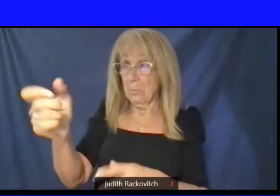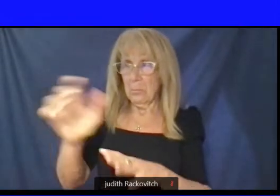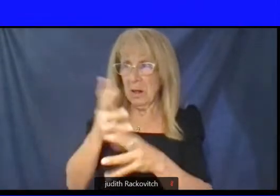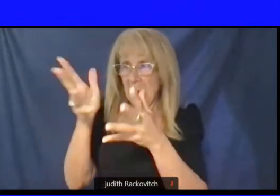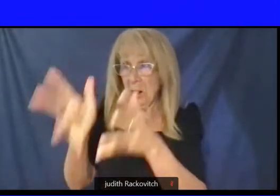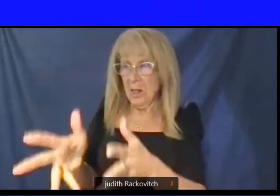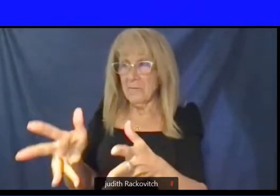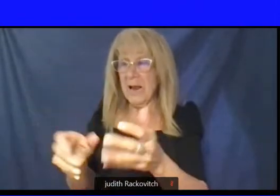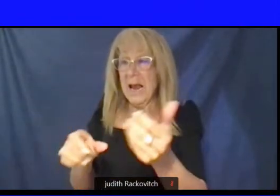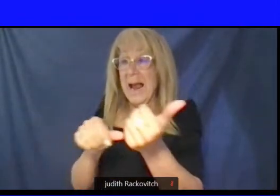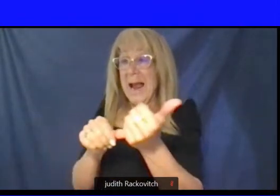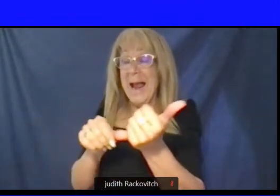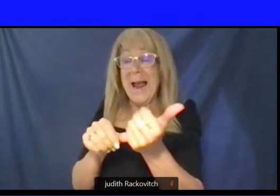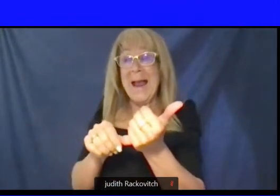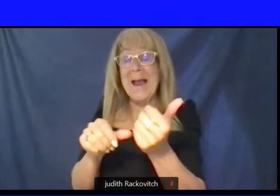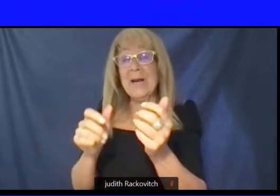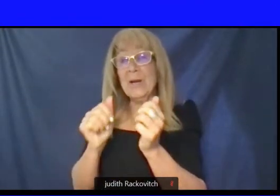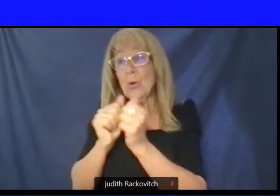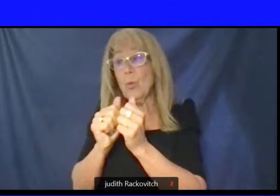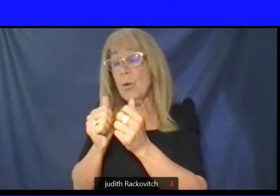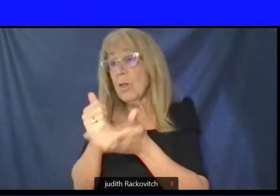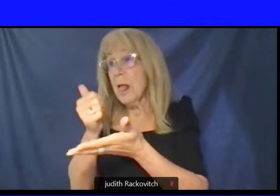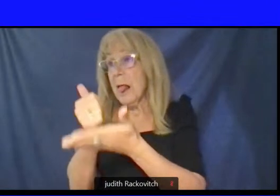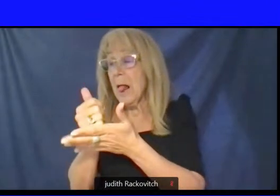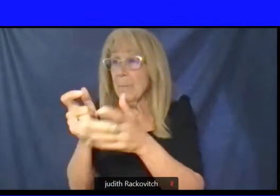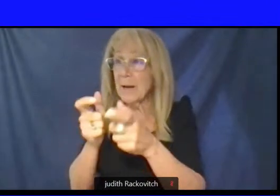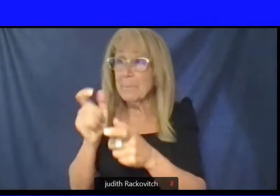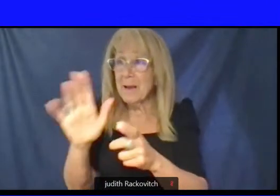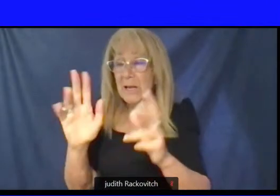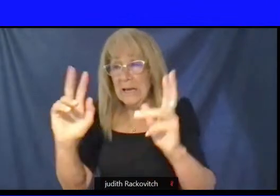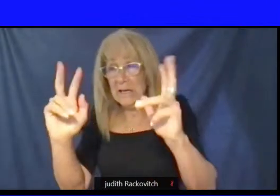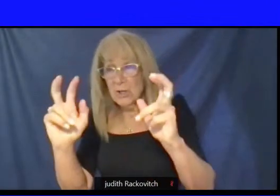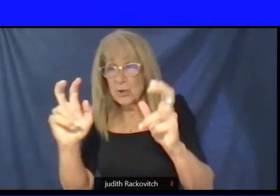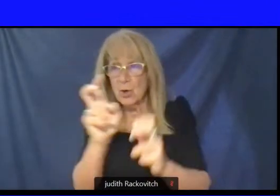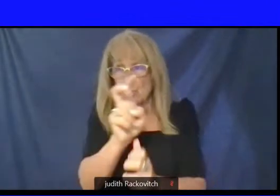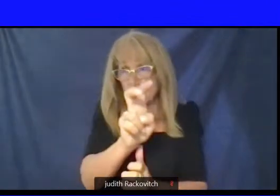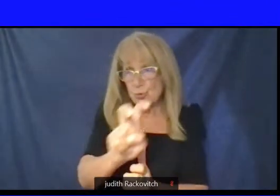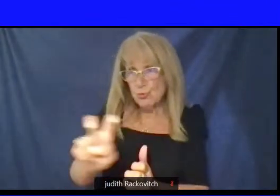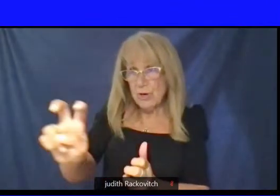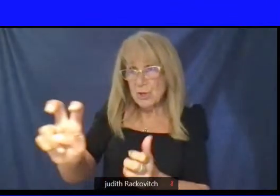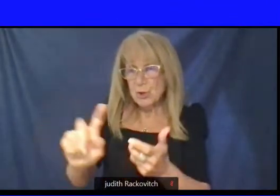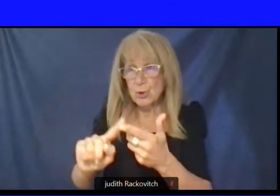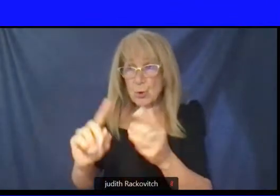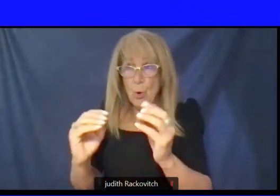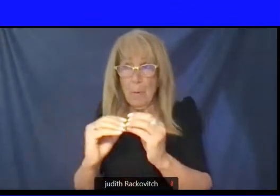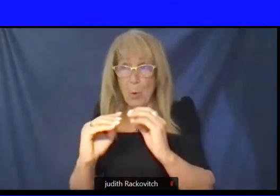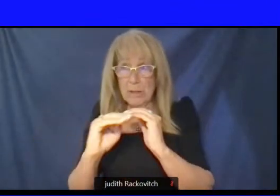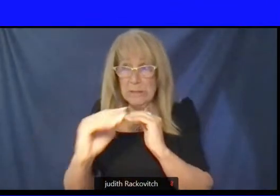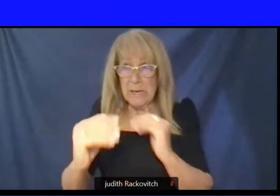an impossibility in the city, but how are the patients selected?